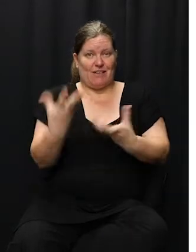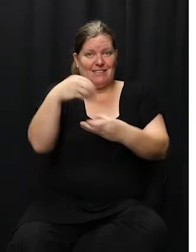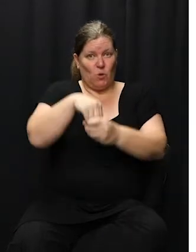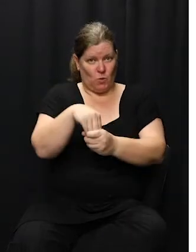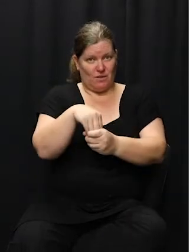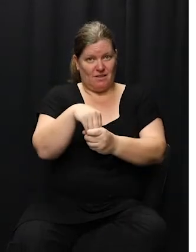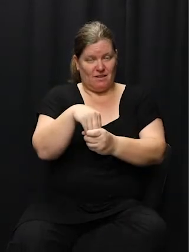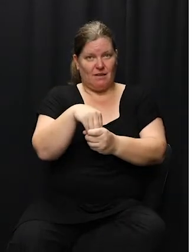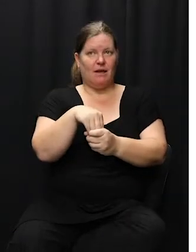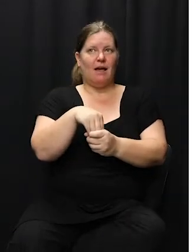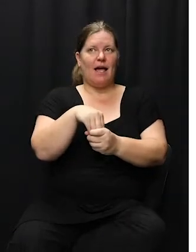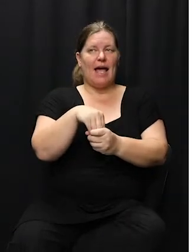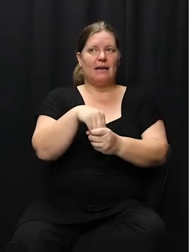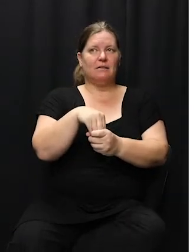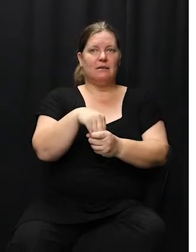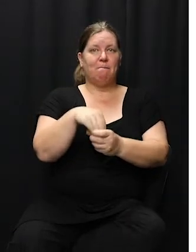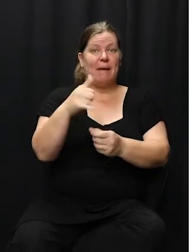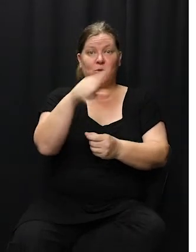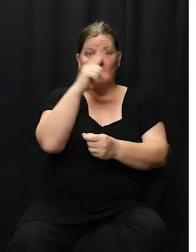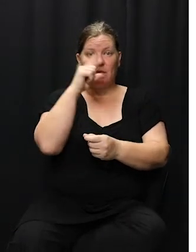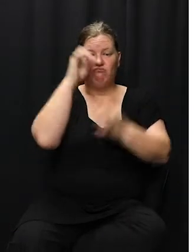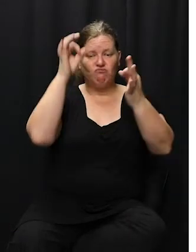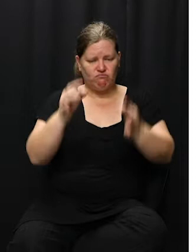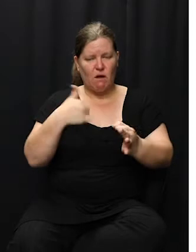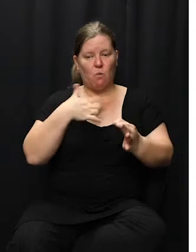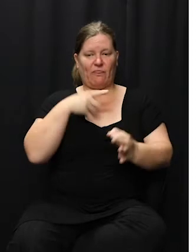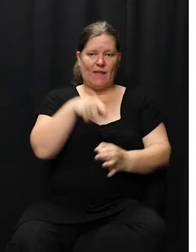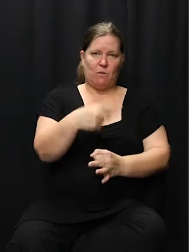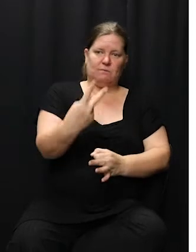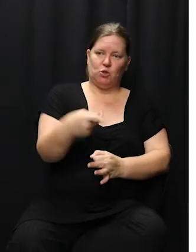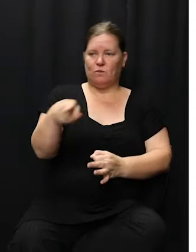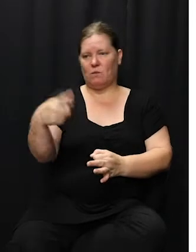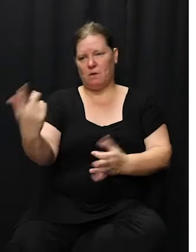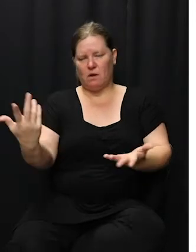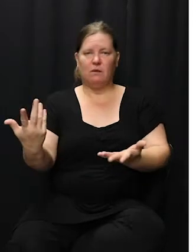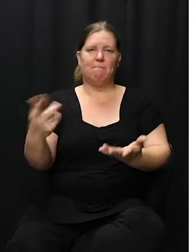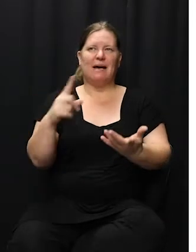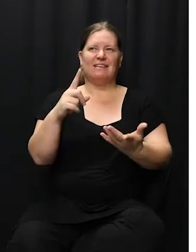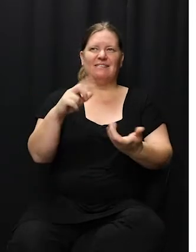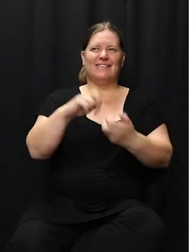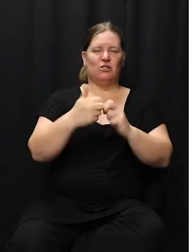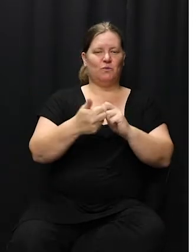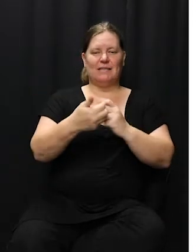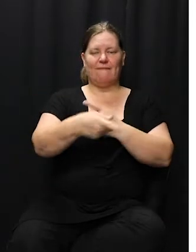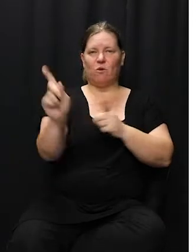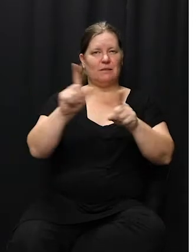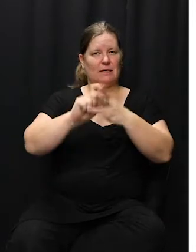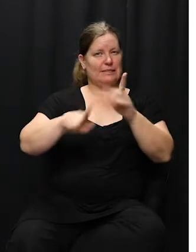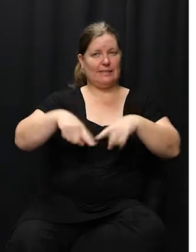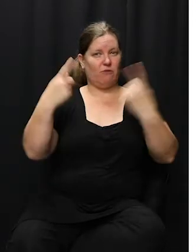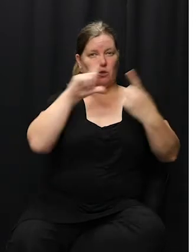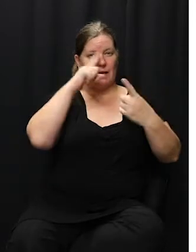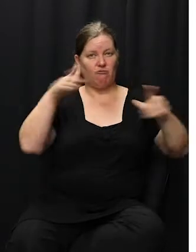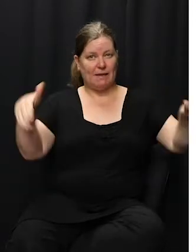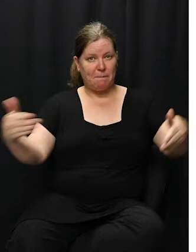that two morphemes? Because the intensity is included. Maybe you decide, okay, well that will be one or that will be two, but the issue is